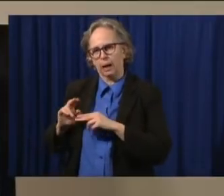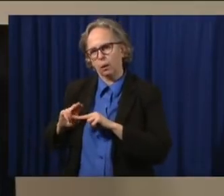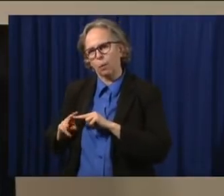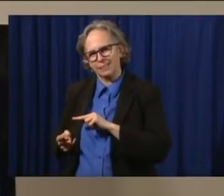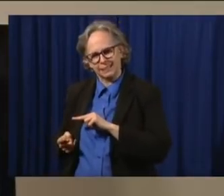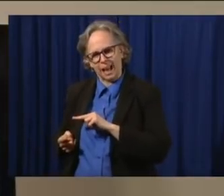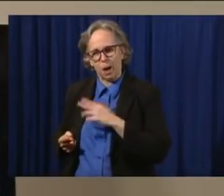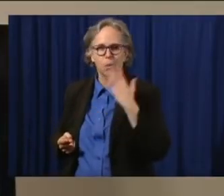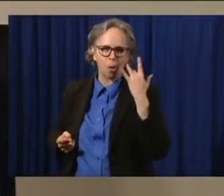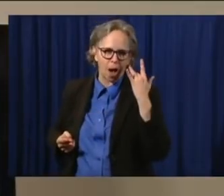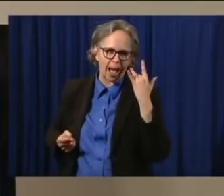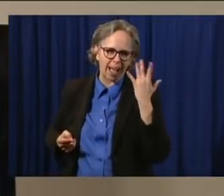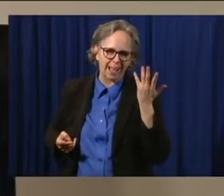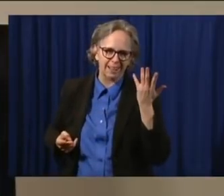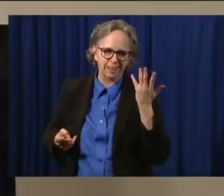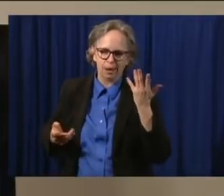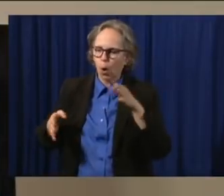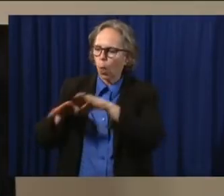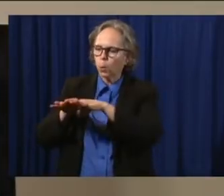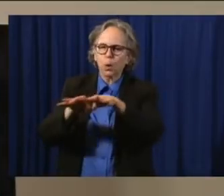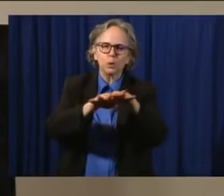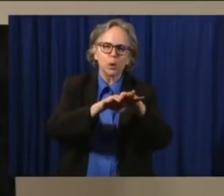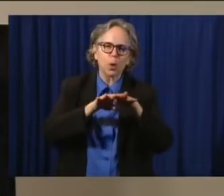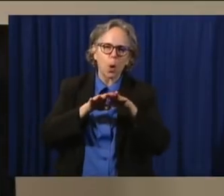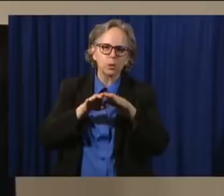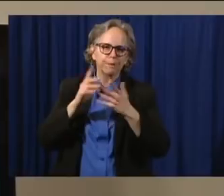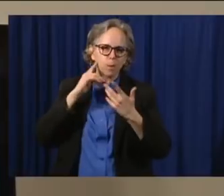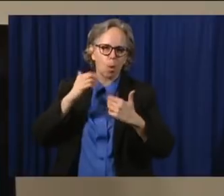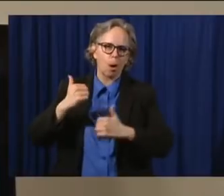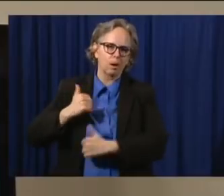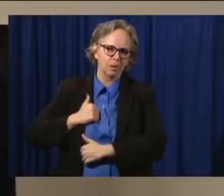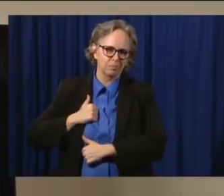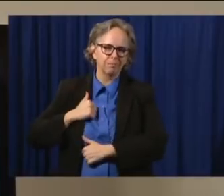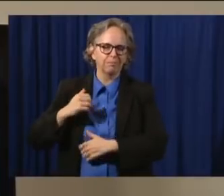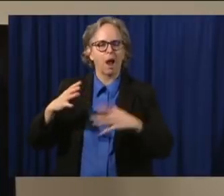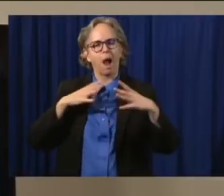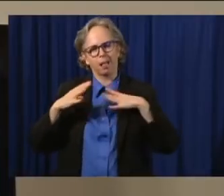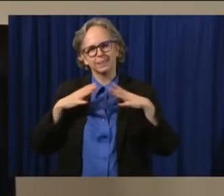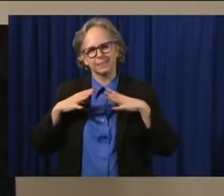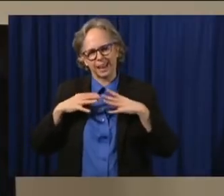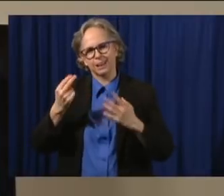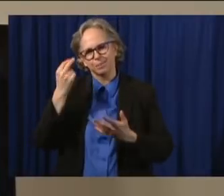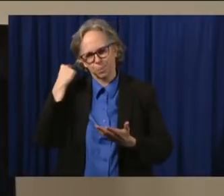operating every day, especially during a holiday weekend, but I suspect we'll see a